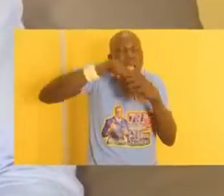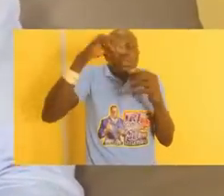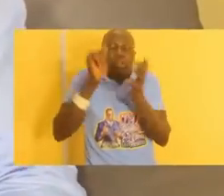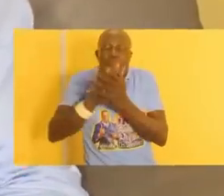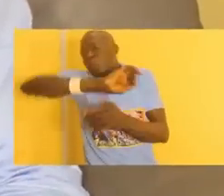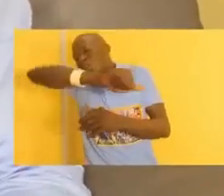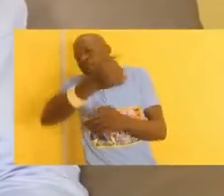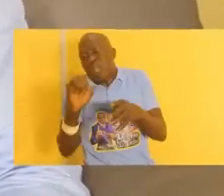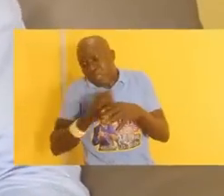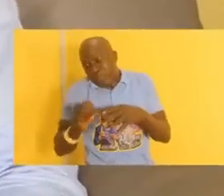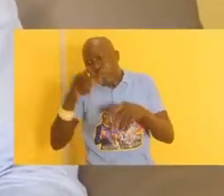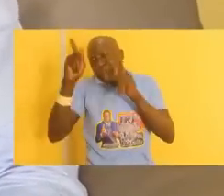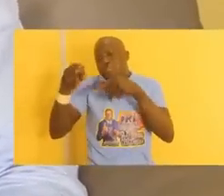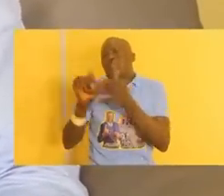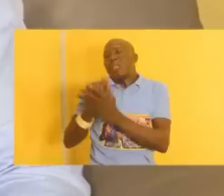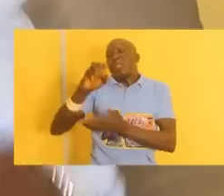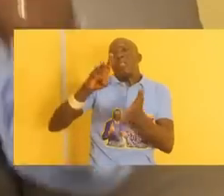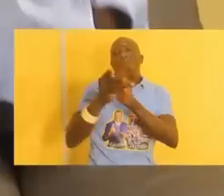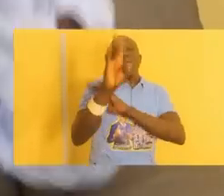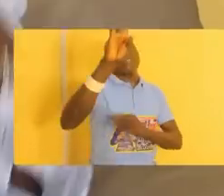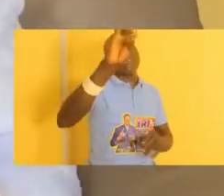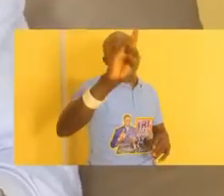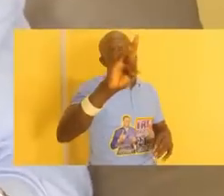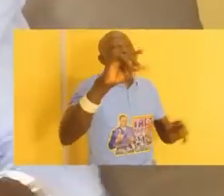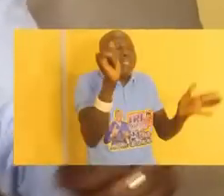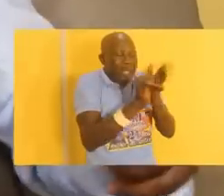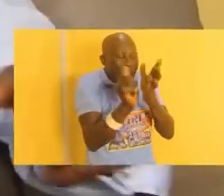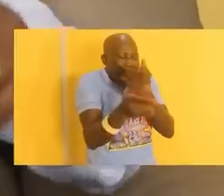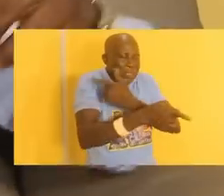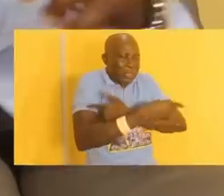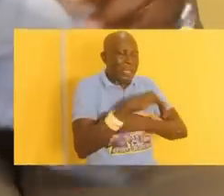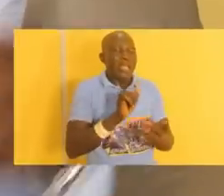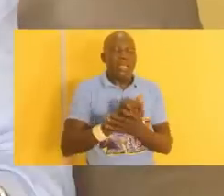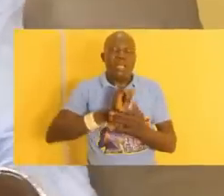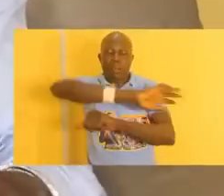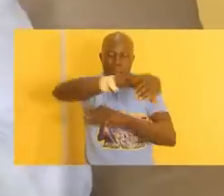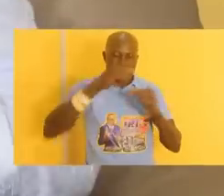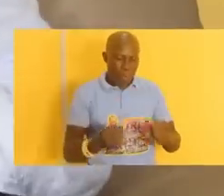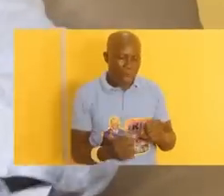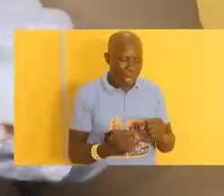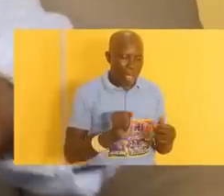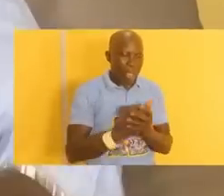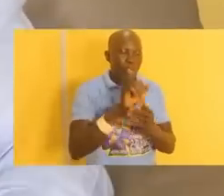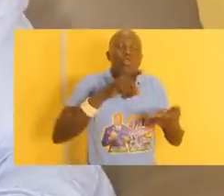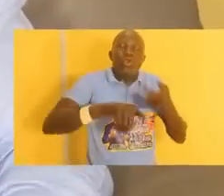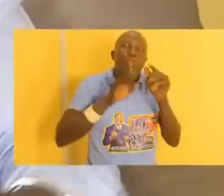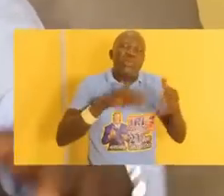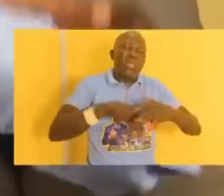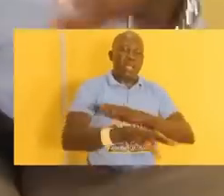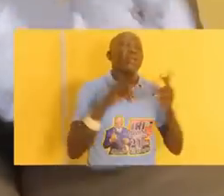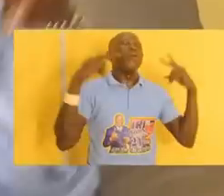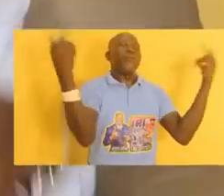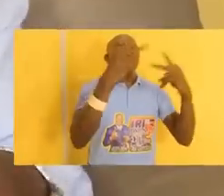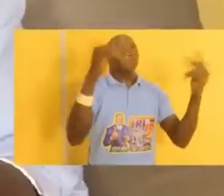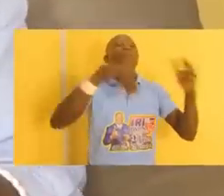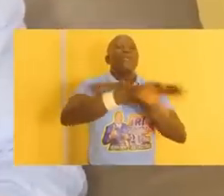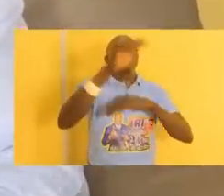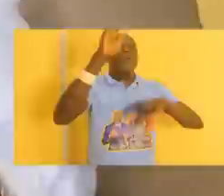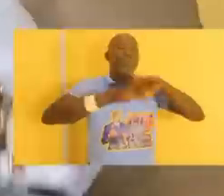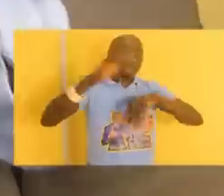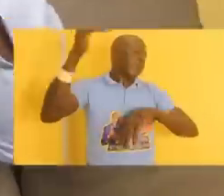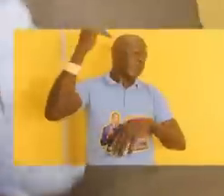come out of ordinary person. Number 7. Ikeje. Ni ojo na. That day. Agbara. The power. Lati bori. To overcome. O de